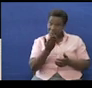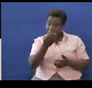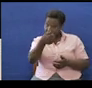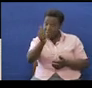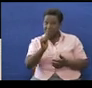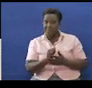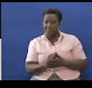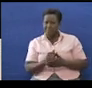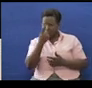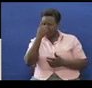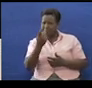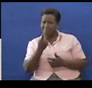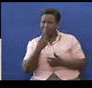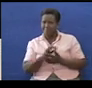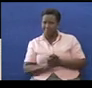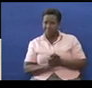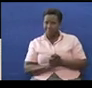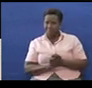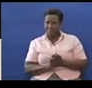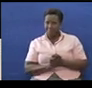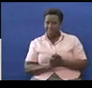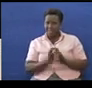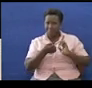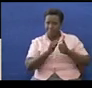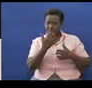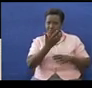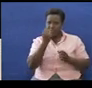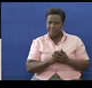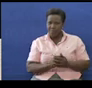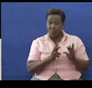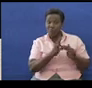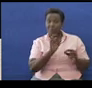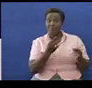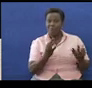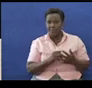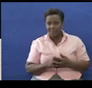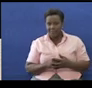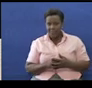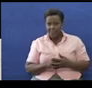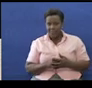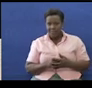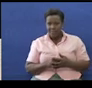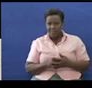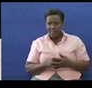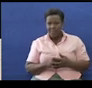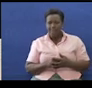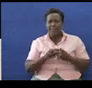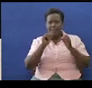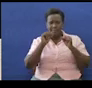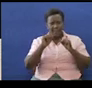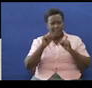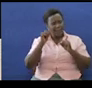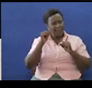you? How will you adapt yourself? Because you cannot have to give up saying that there is this problem and that. No, I